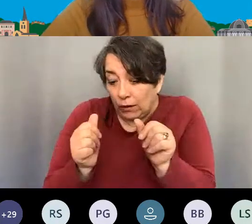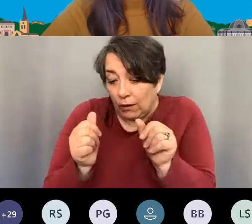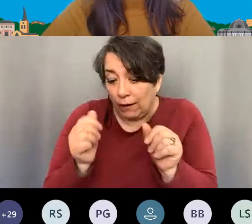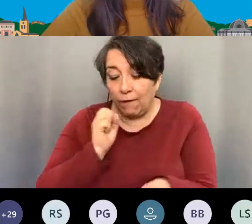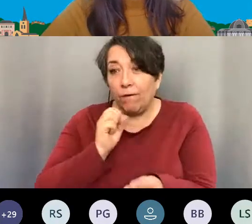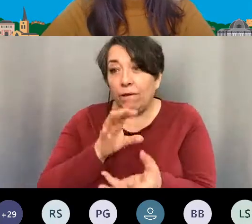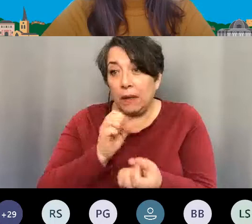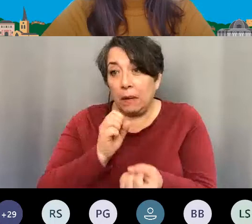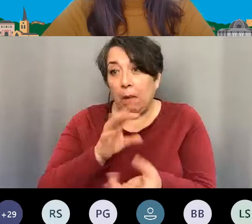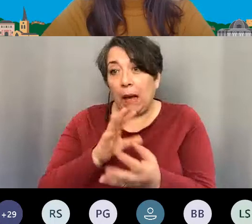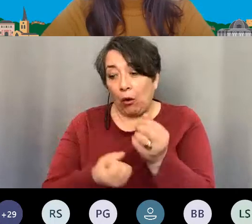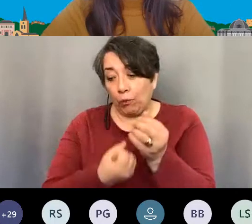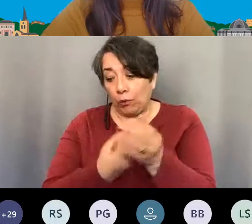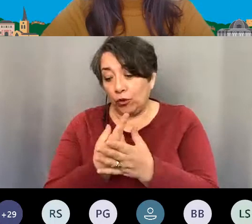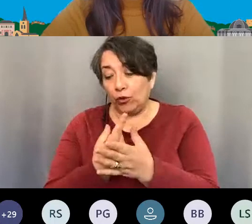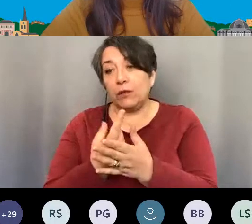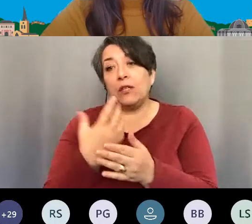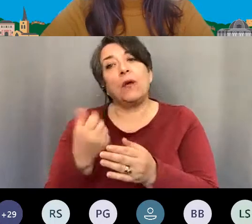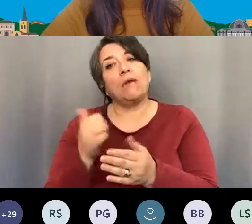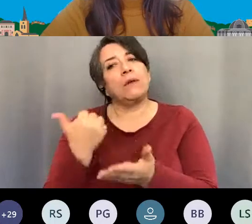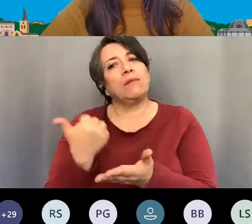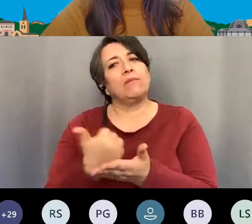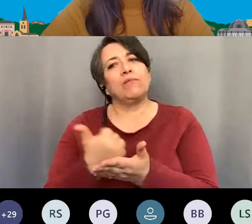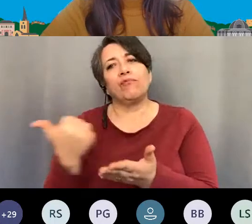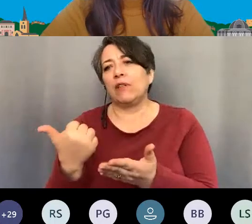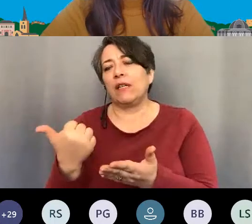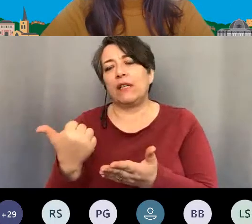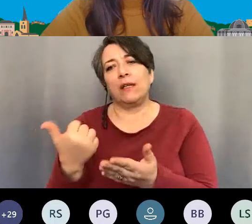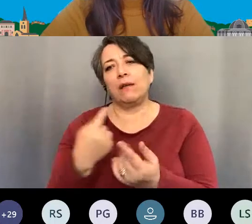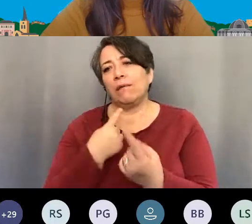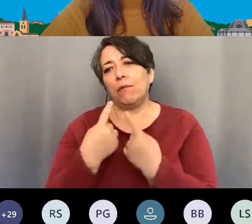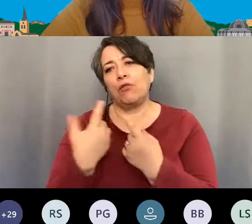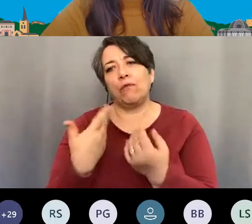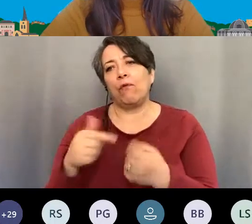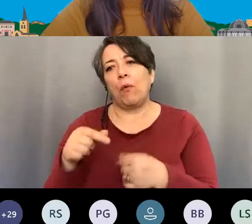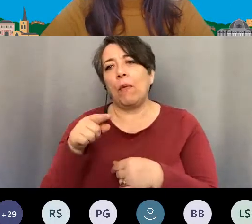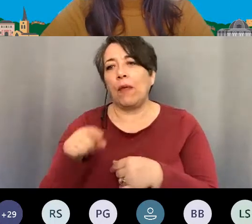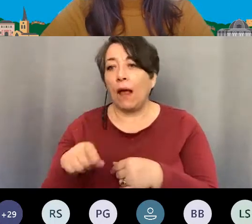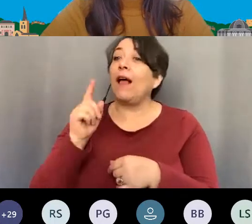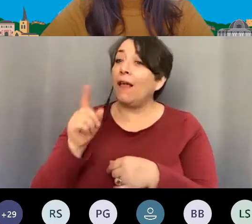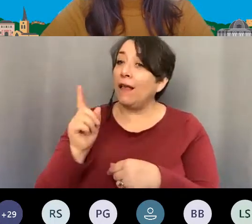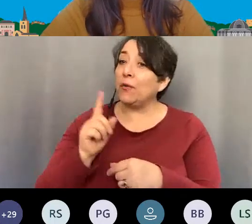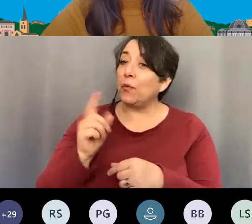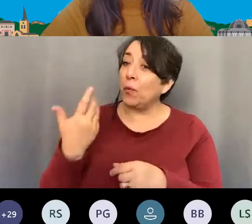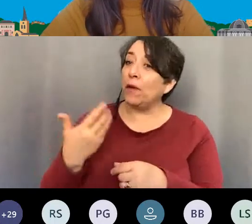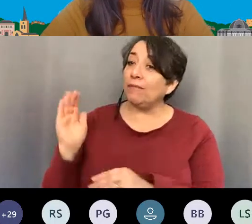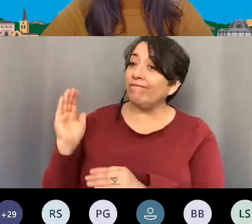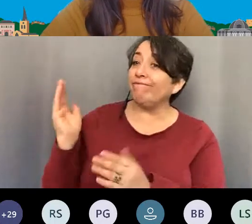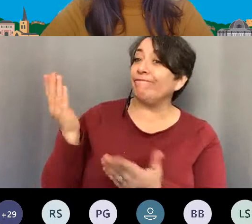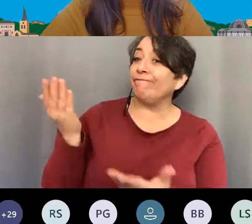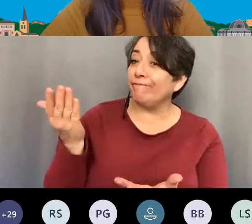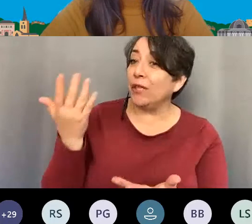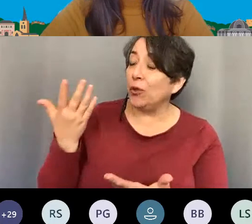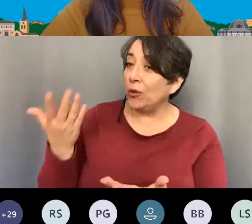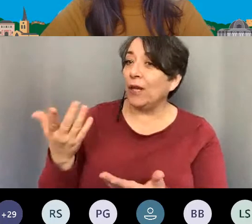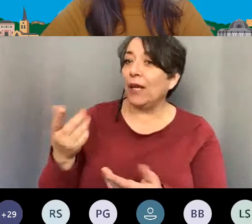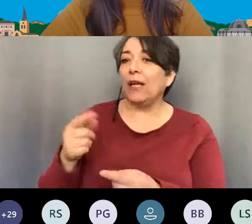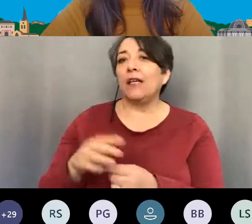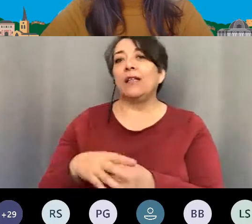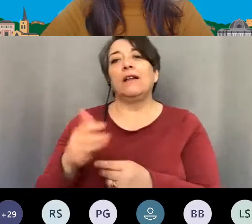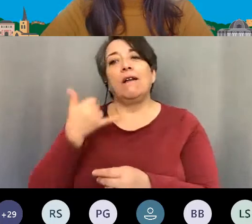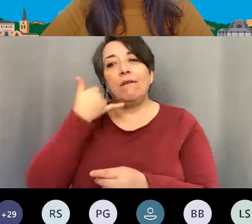really brilliant data, which is exactly what we presented to you today about what our patients are saying about video. Telephone is an